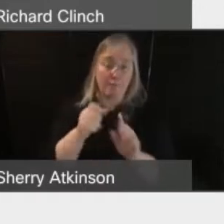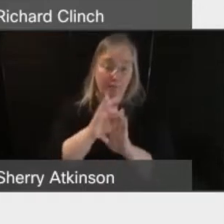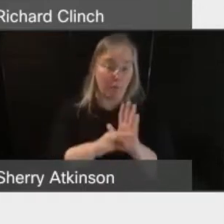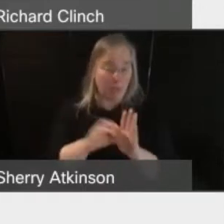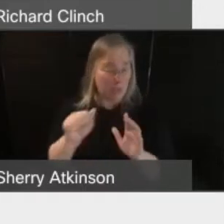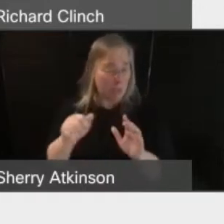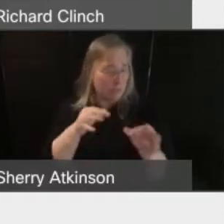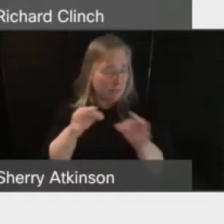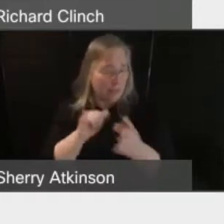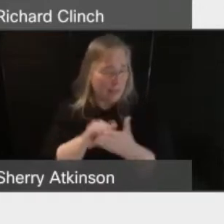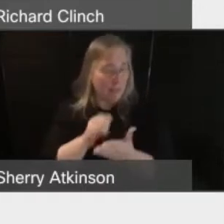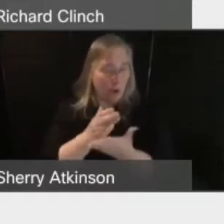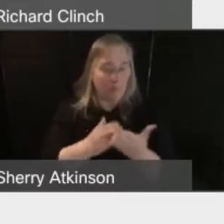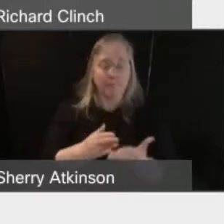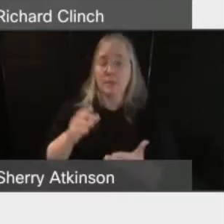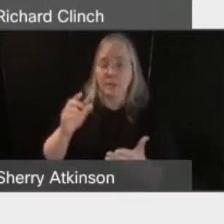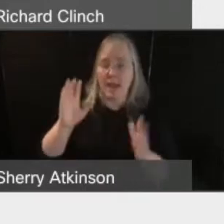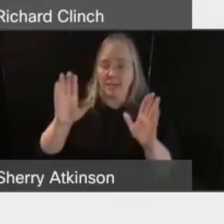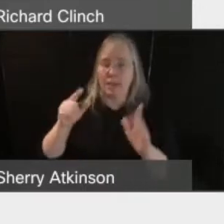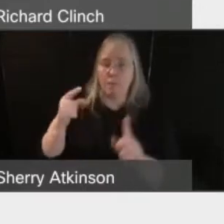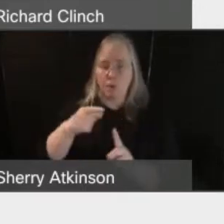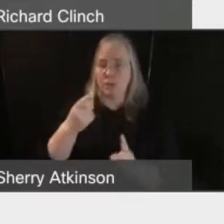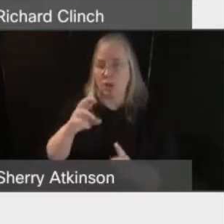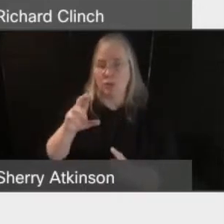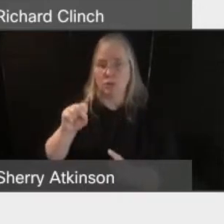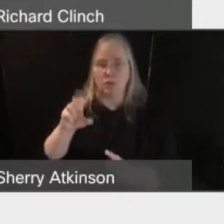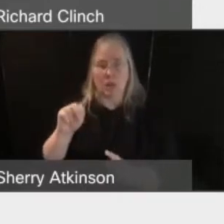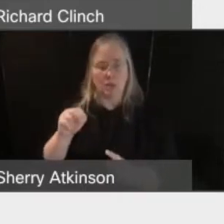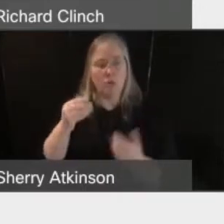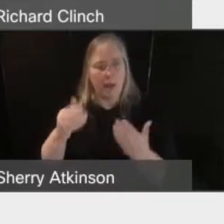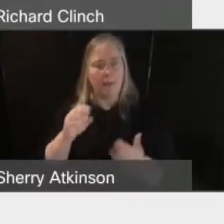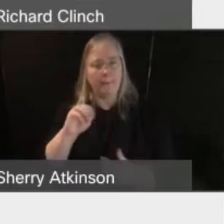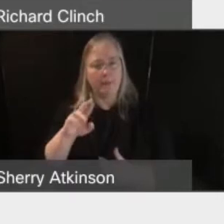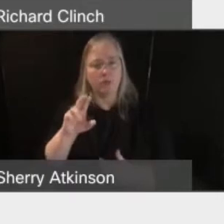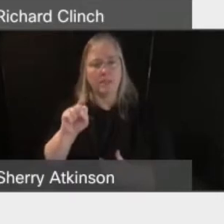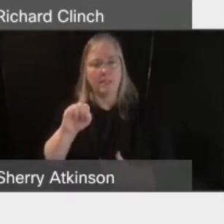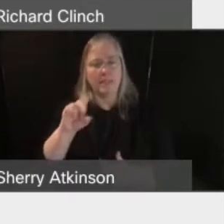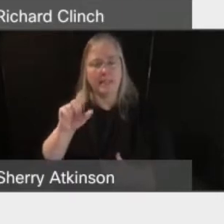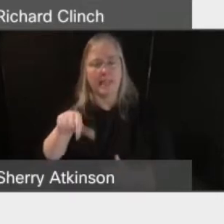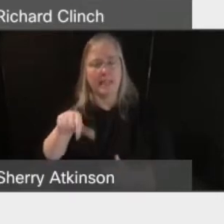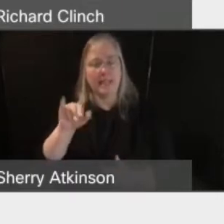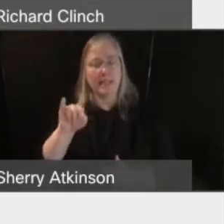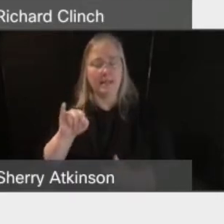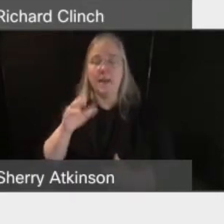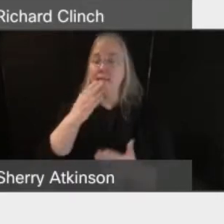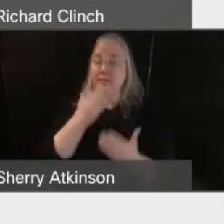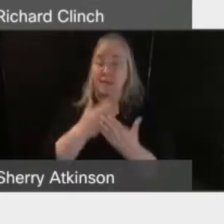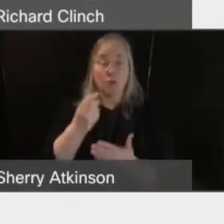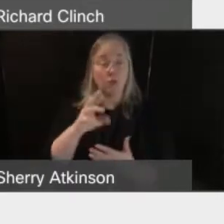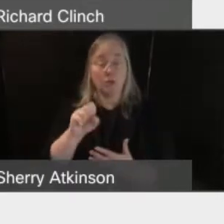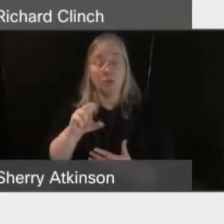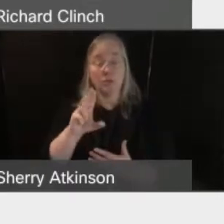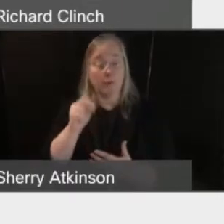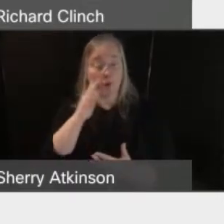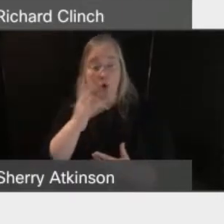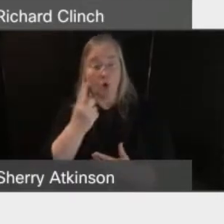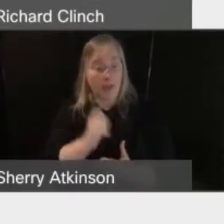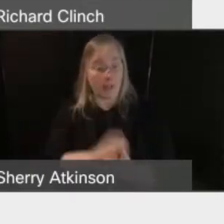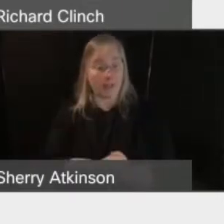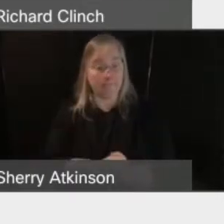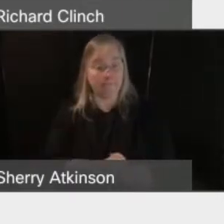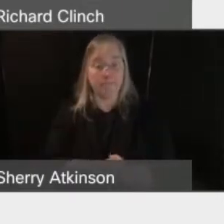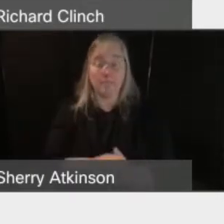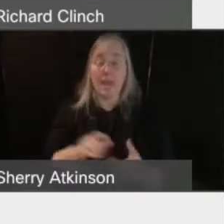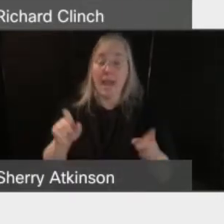you. An excellent point, Dr. Sun. Go ahead, Mr. Siddiqui. Thank you, Dr. Sun, for that question. Yes, so